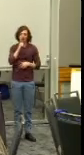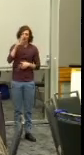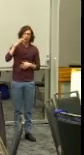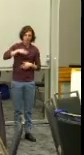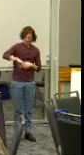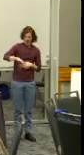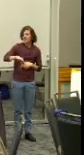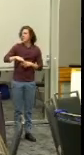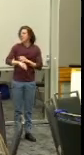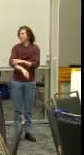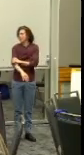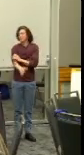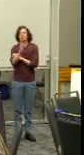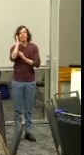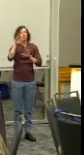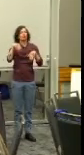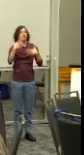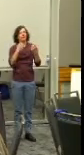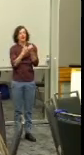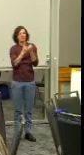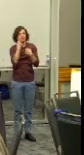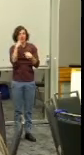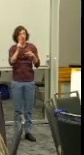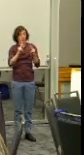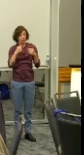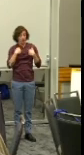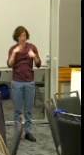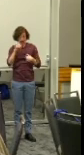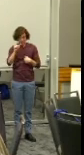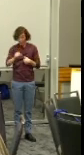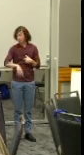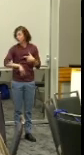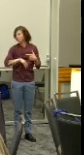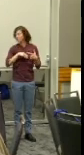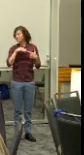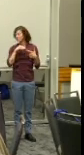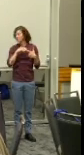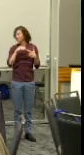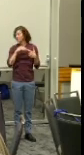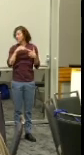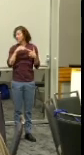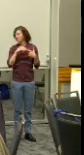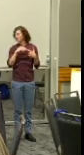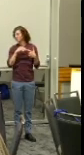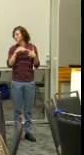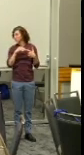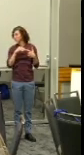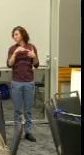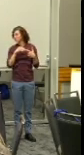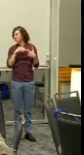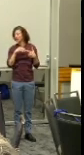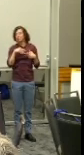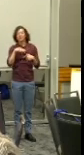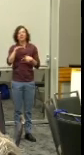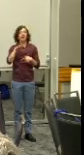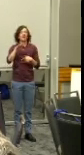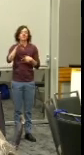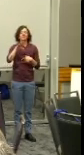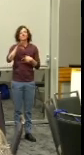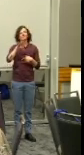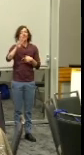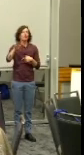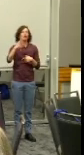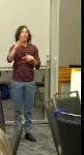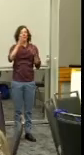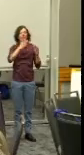people with disabilities. Fourth Point Forward, nonprofit, developer, equity-focused, community-focused in